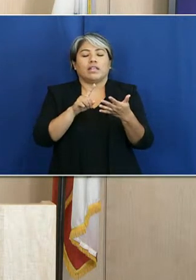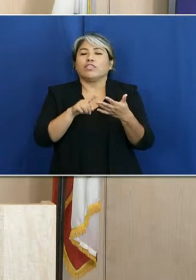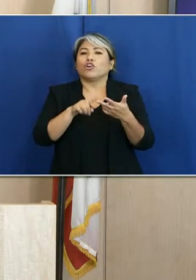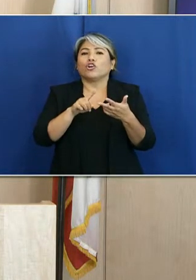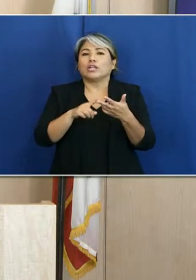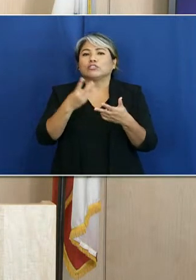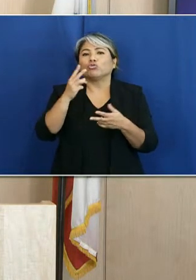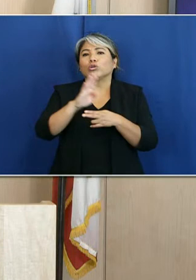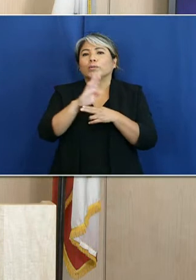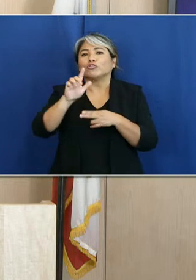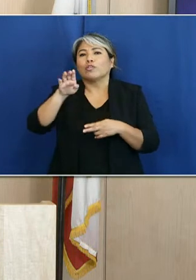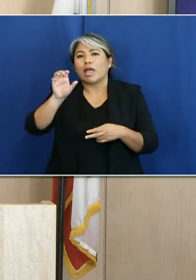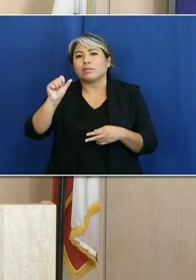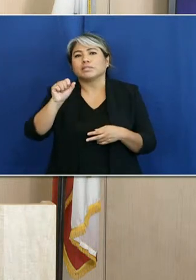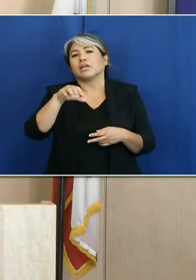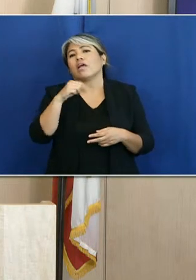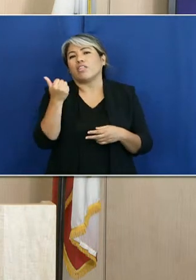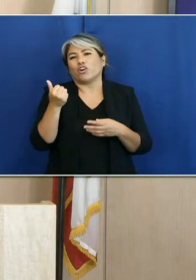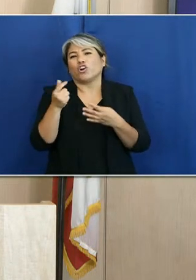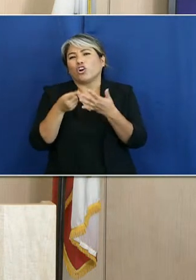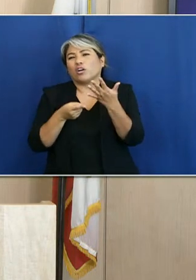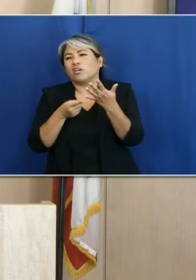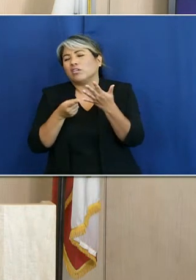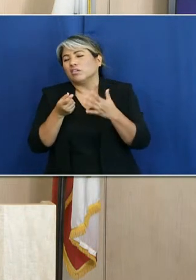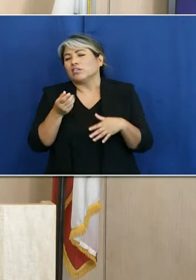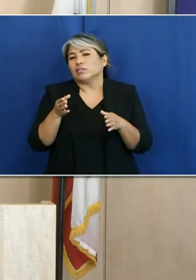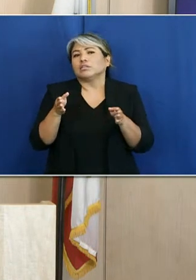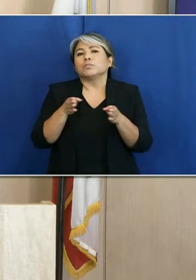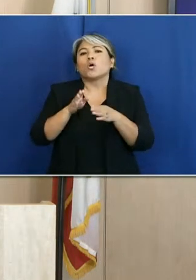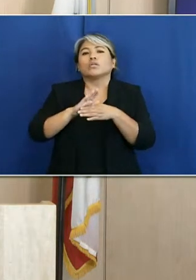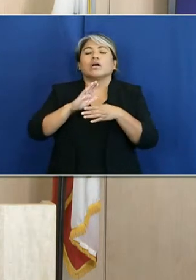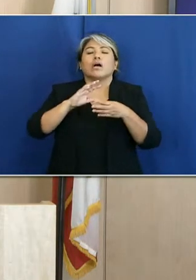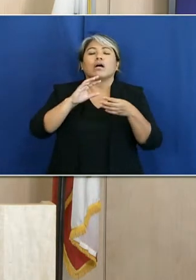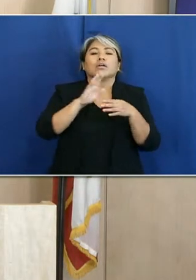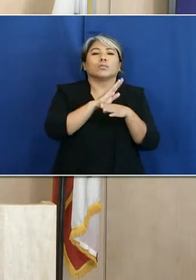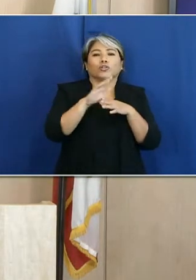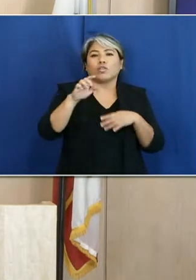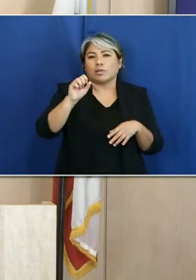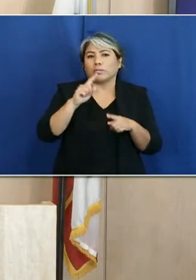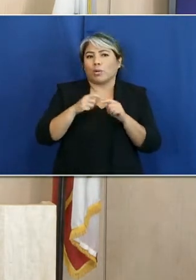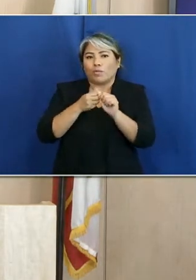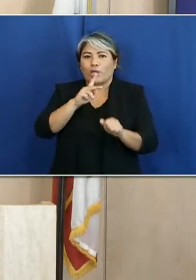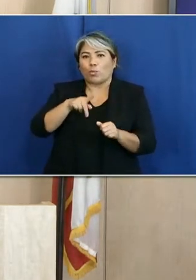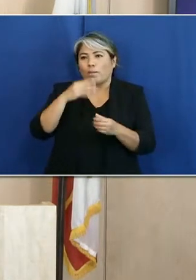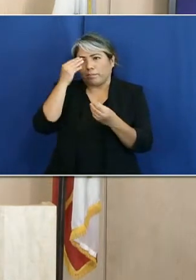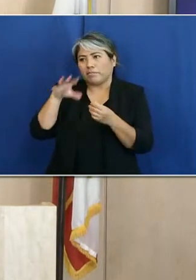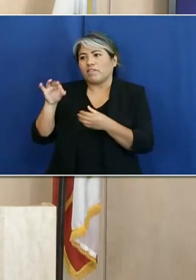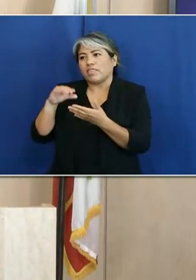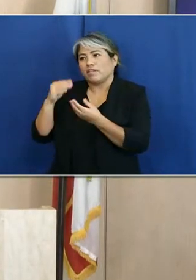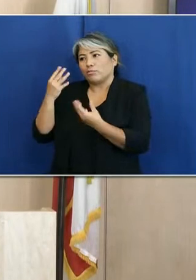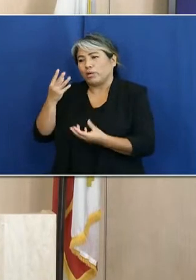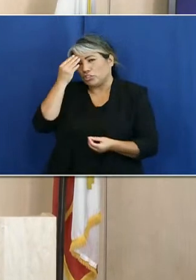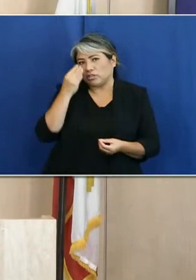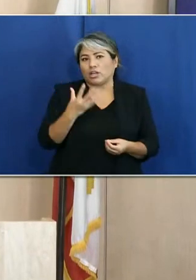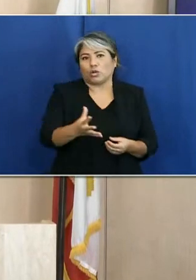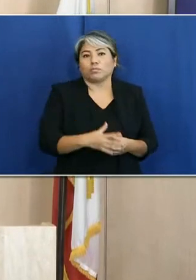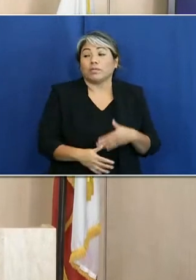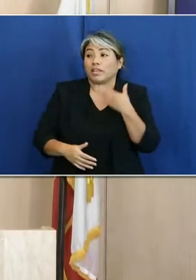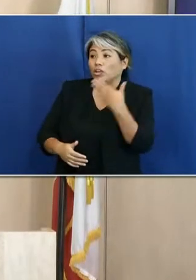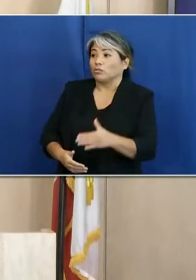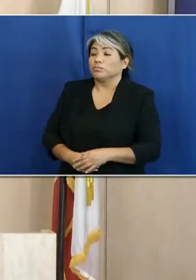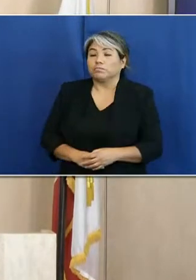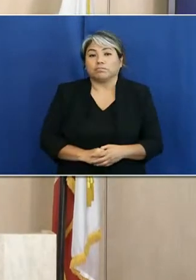labs and a small number of other commercial labs. But I'll make sure I'll follow up and get you that info. Thank you.